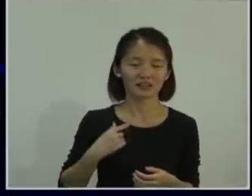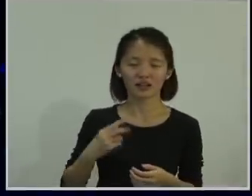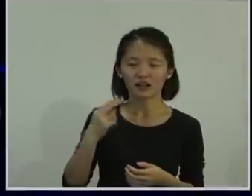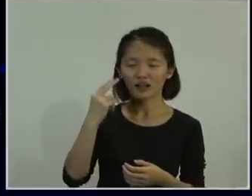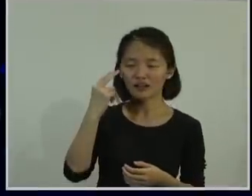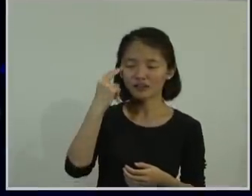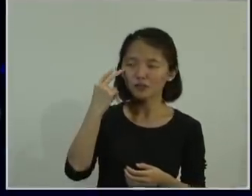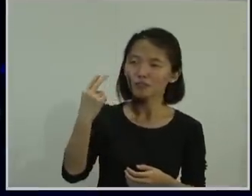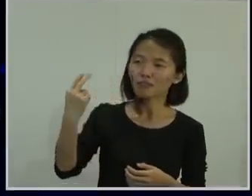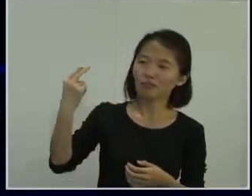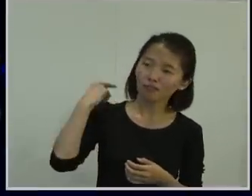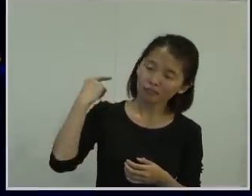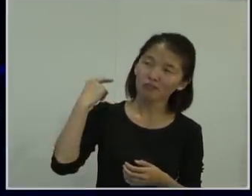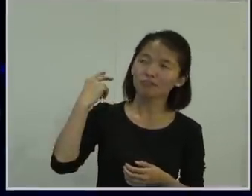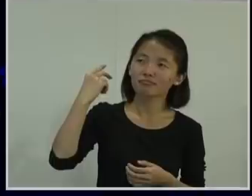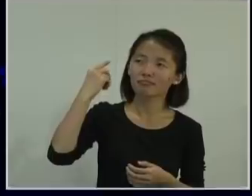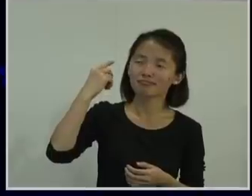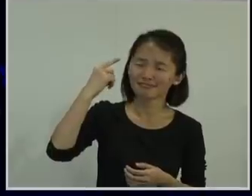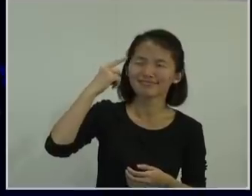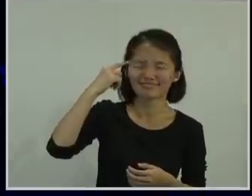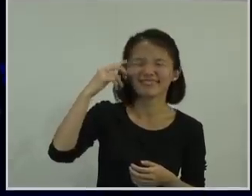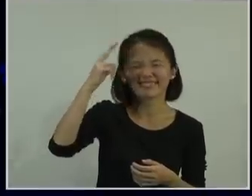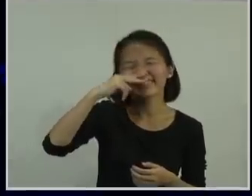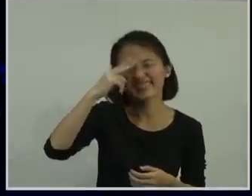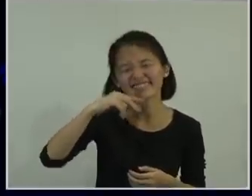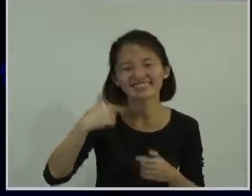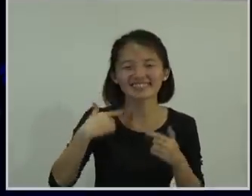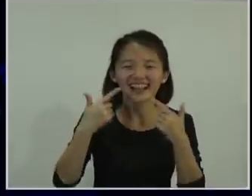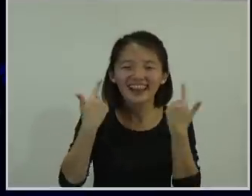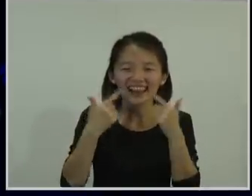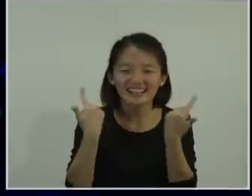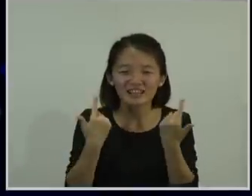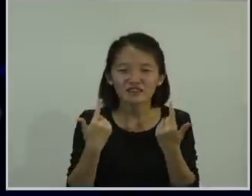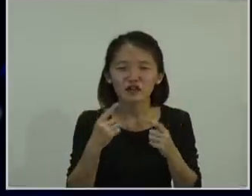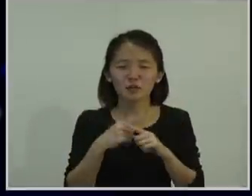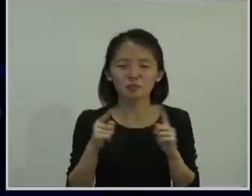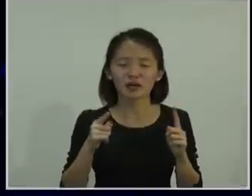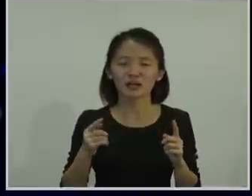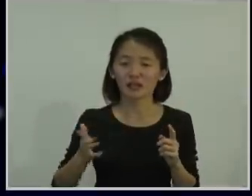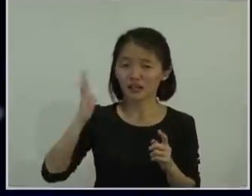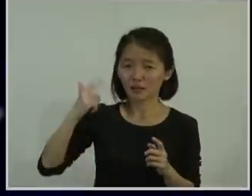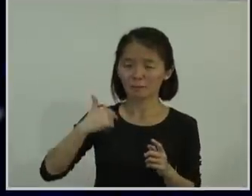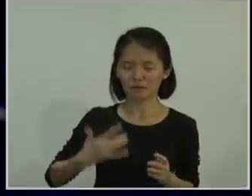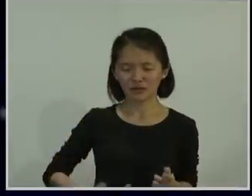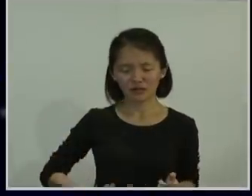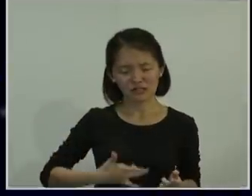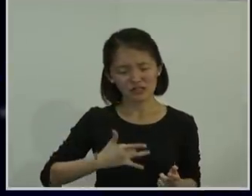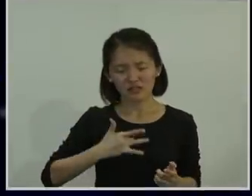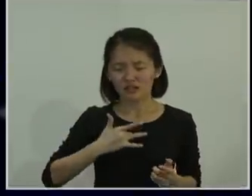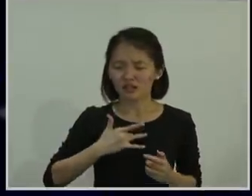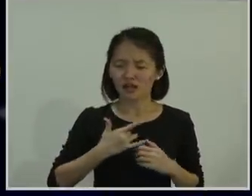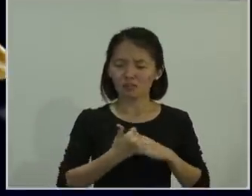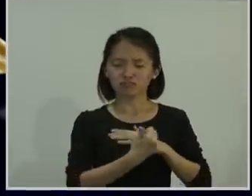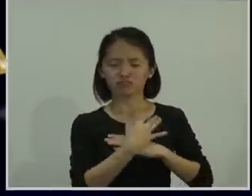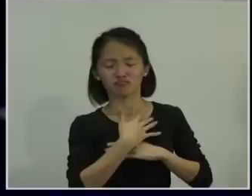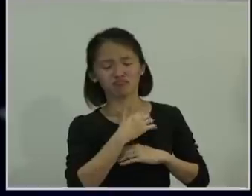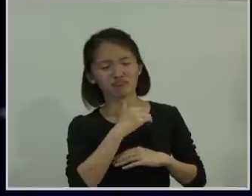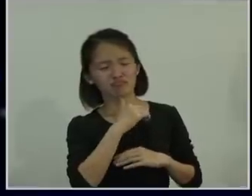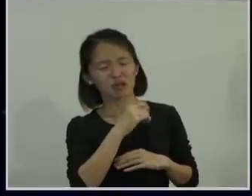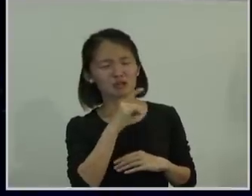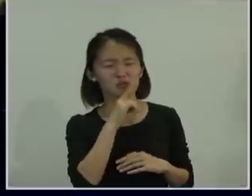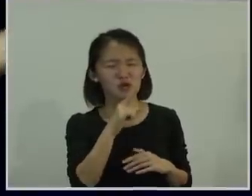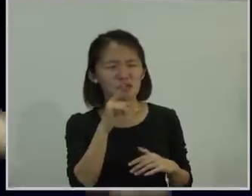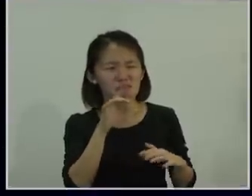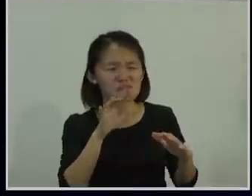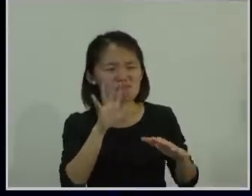laugh. But I was really affected by their reaction because I was a sensitive child.